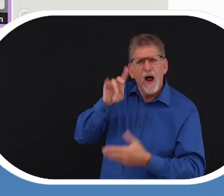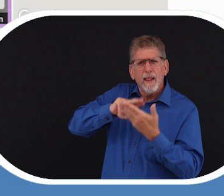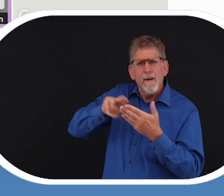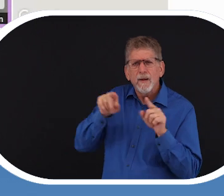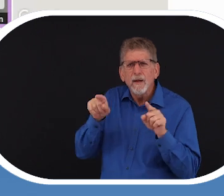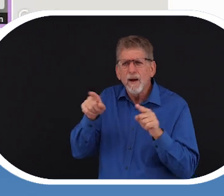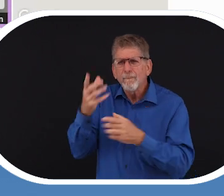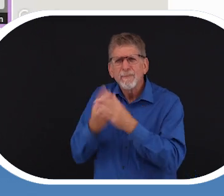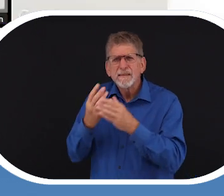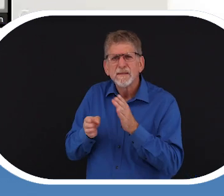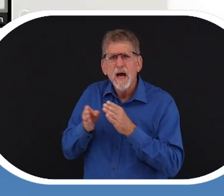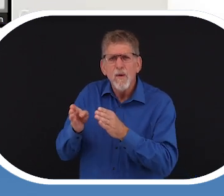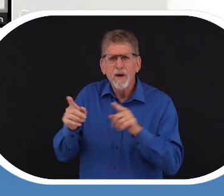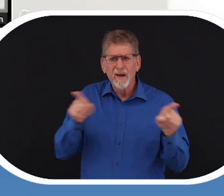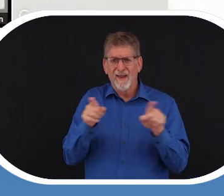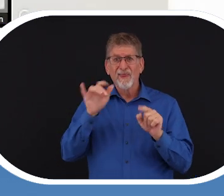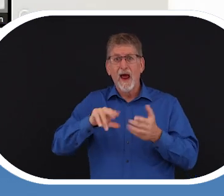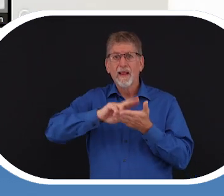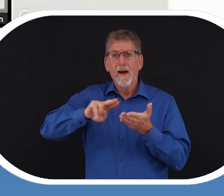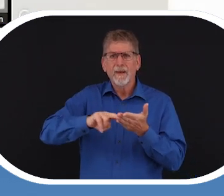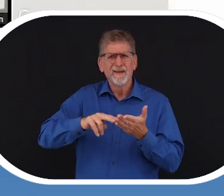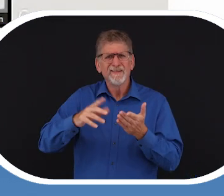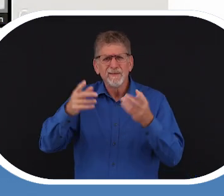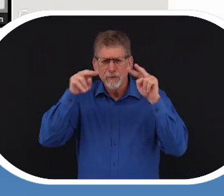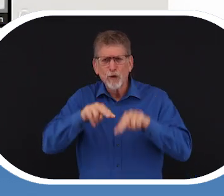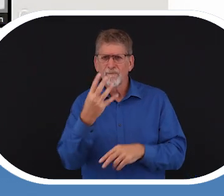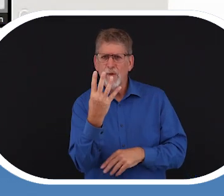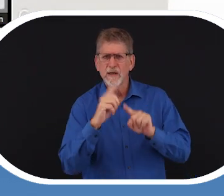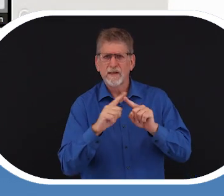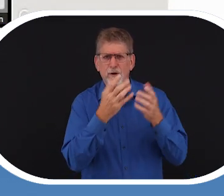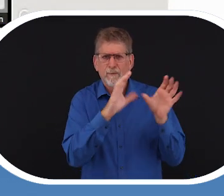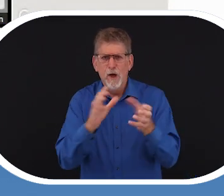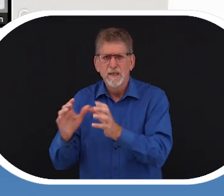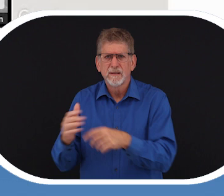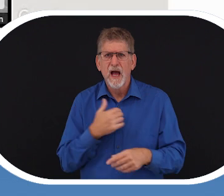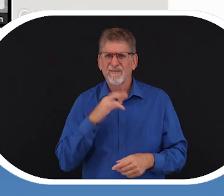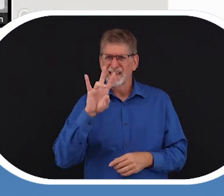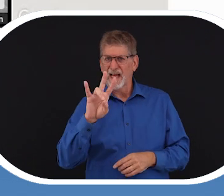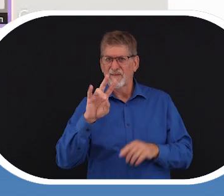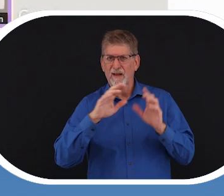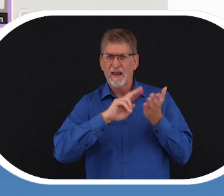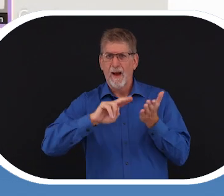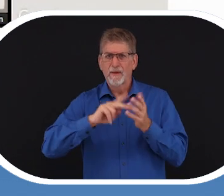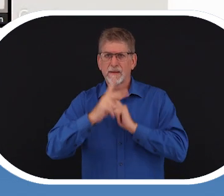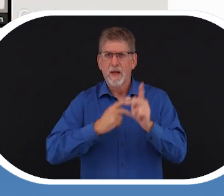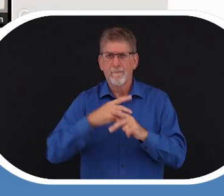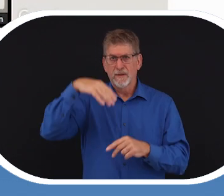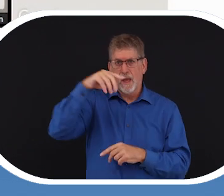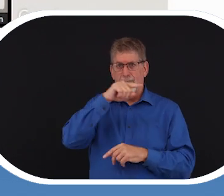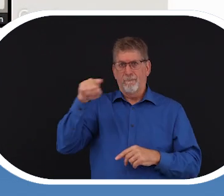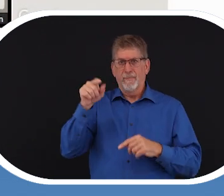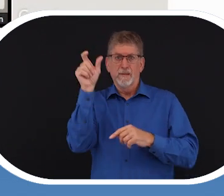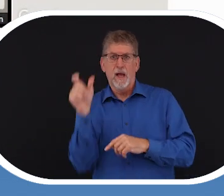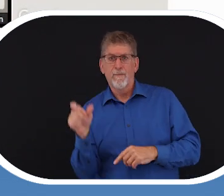missing sidewalks. The labeling interface is broken down into 4 parts. We have 7 label types at the top,